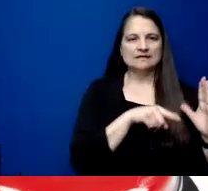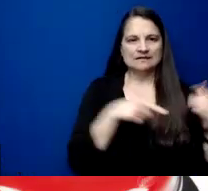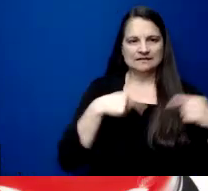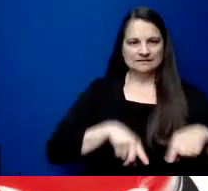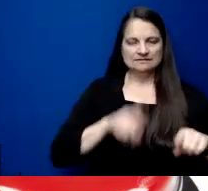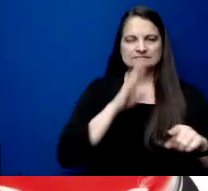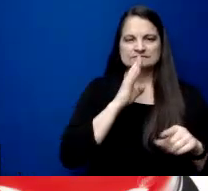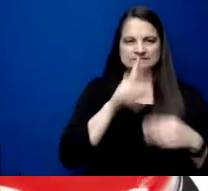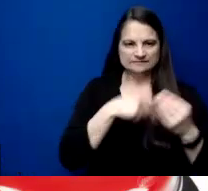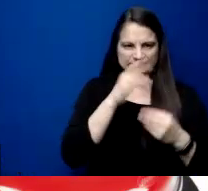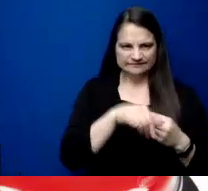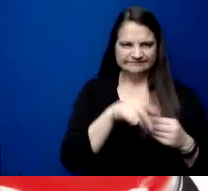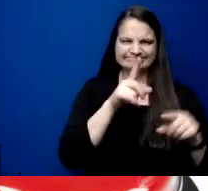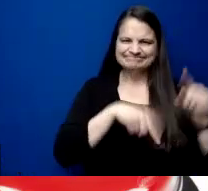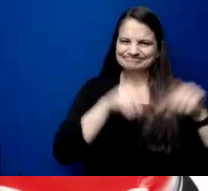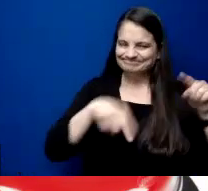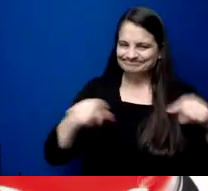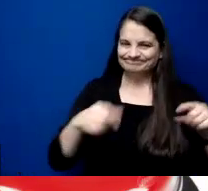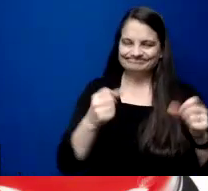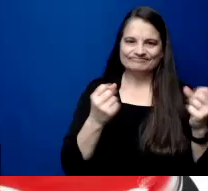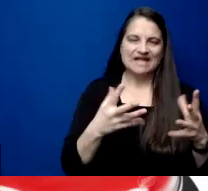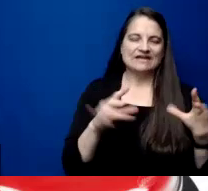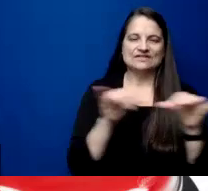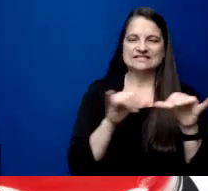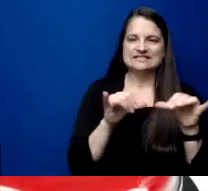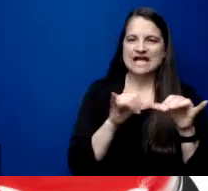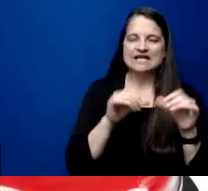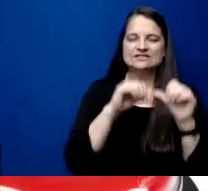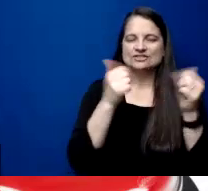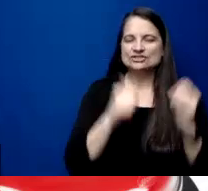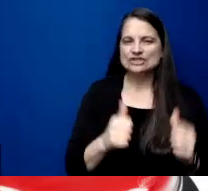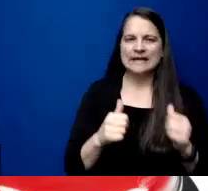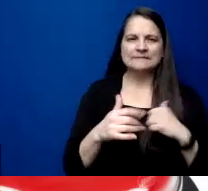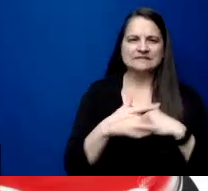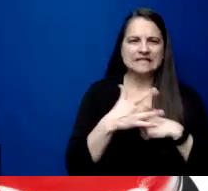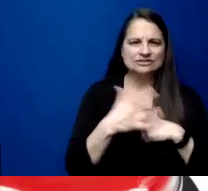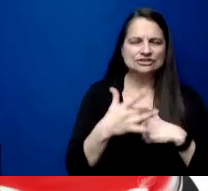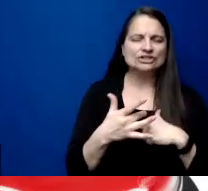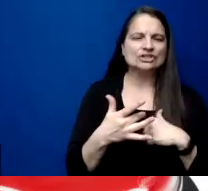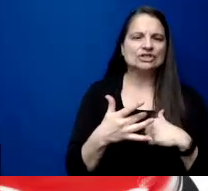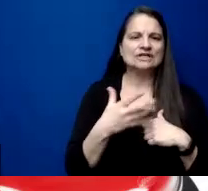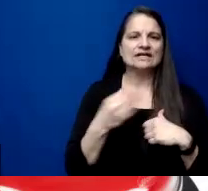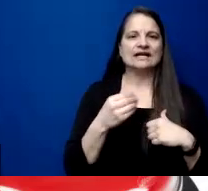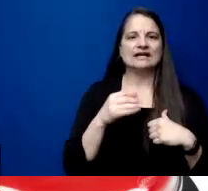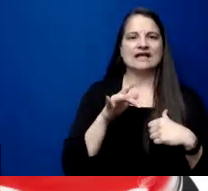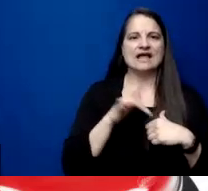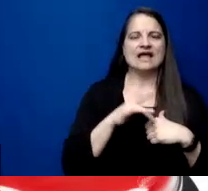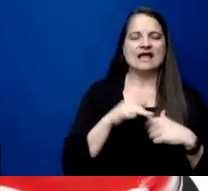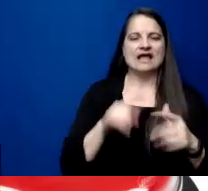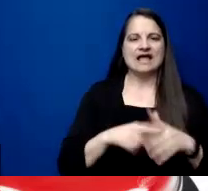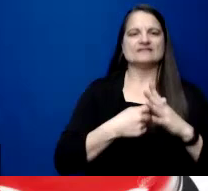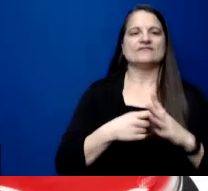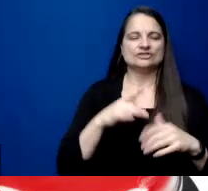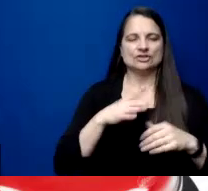them, there's a lot of variations in terms of size, shape, texture. an activation pressure and method